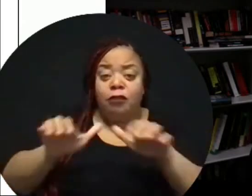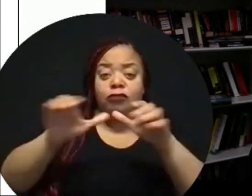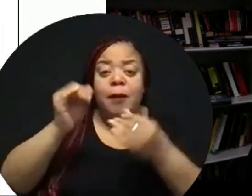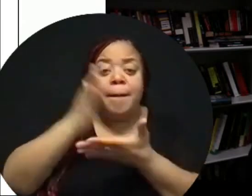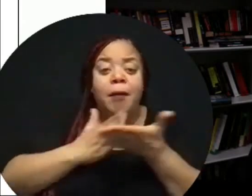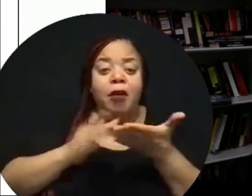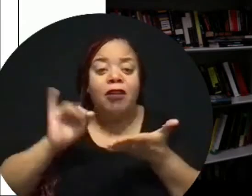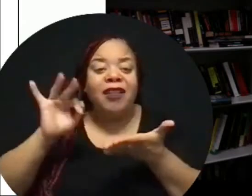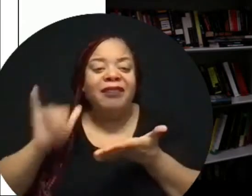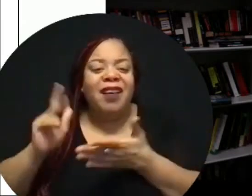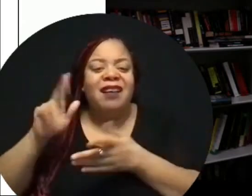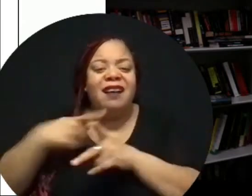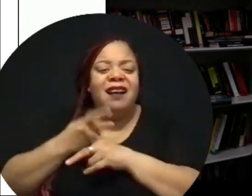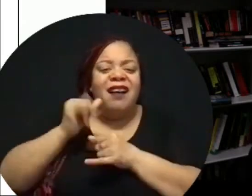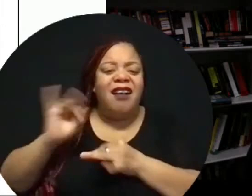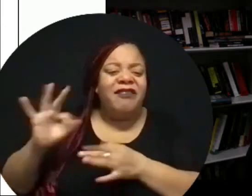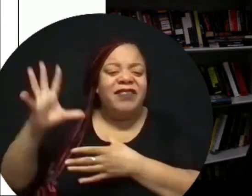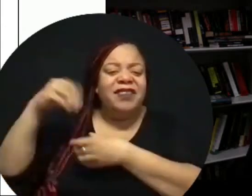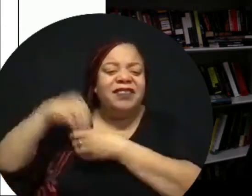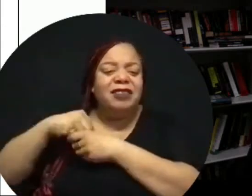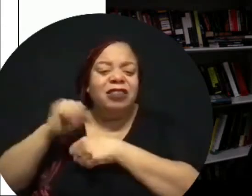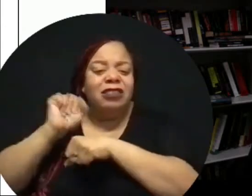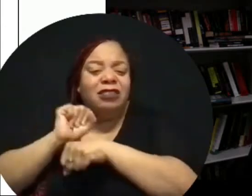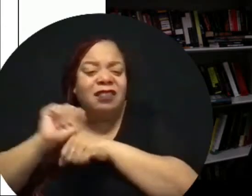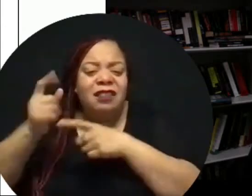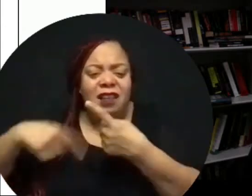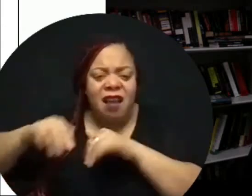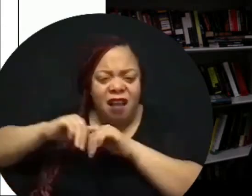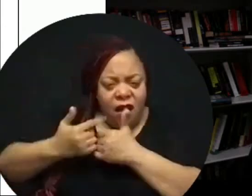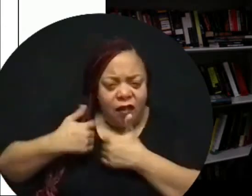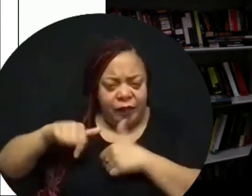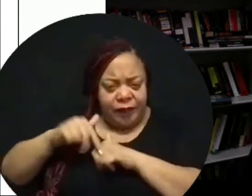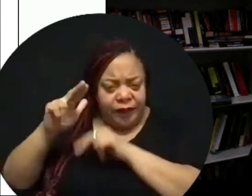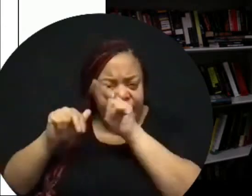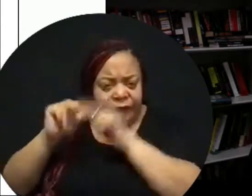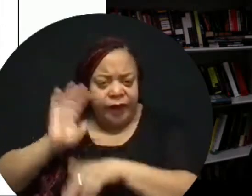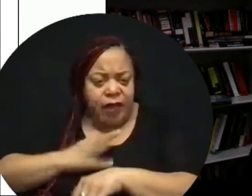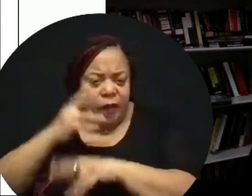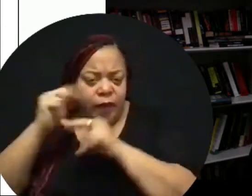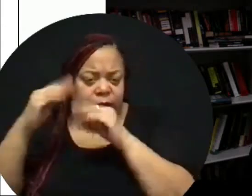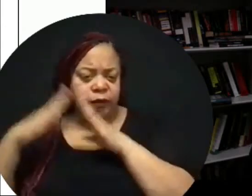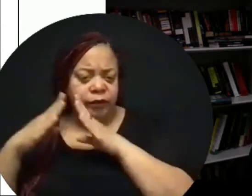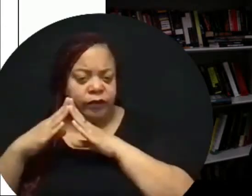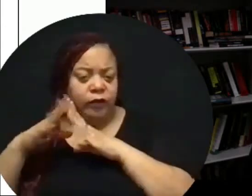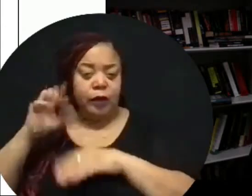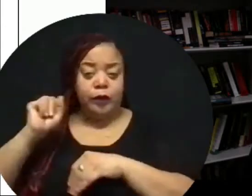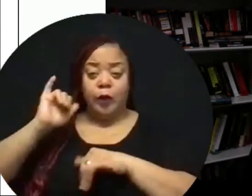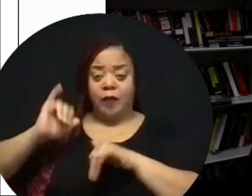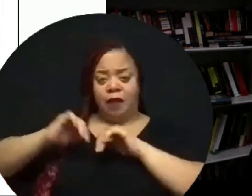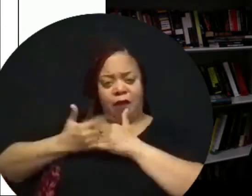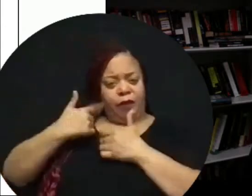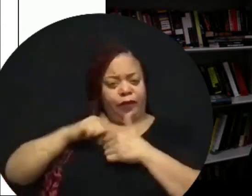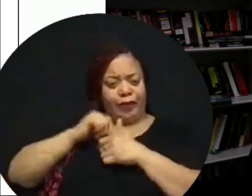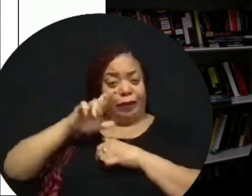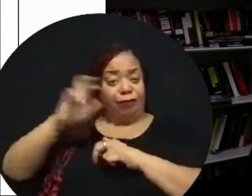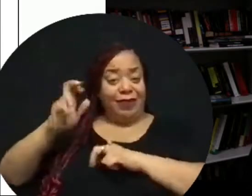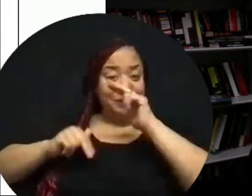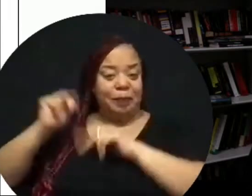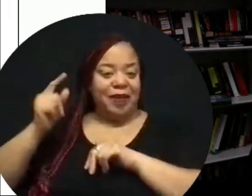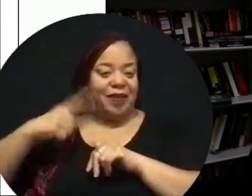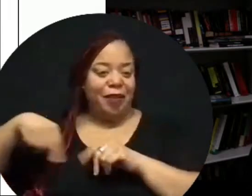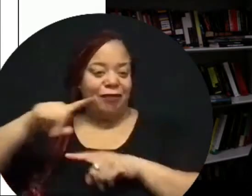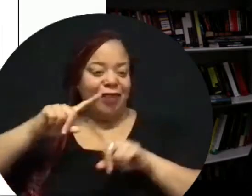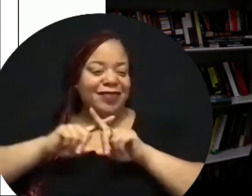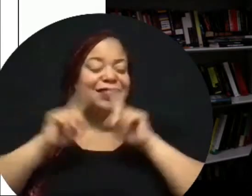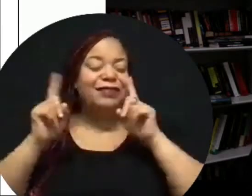we're not just being siphoned into racial global capitalist systems that destroy us, that destroy the